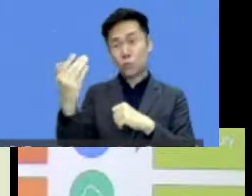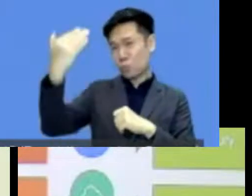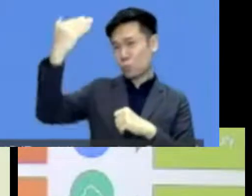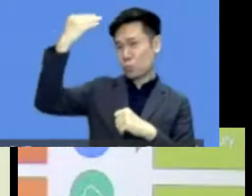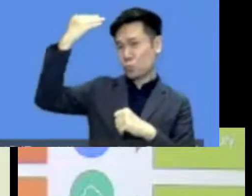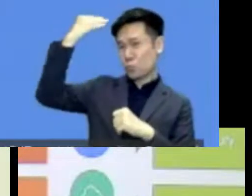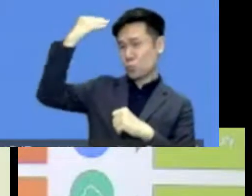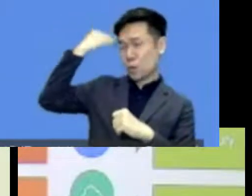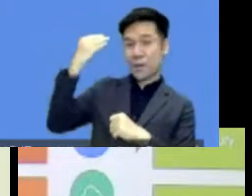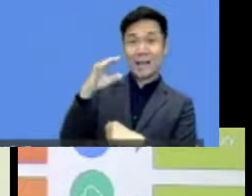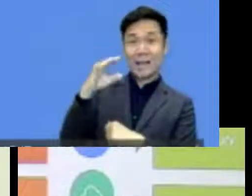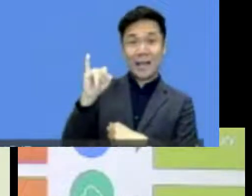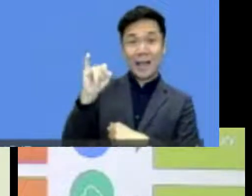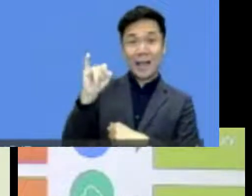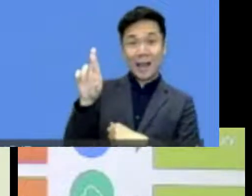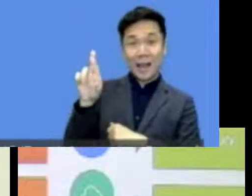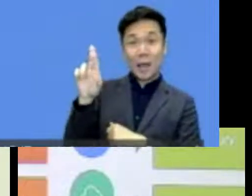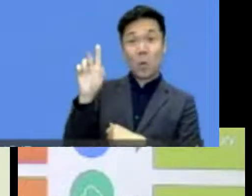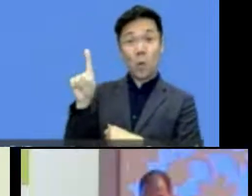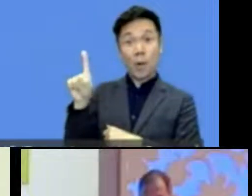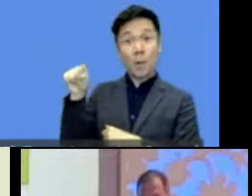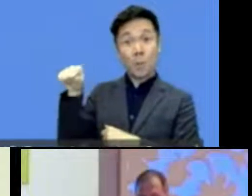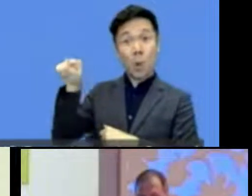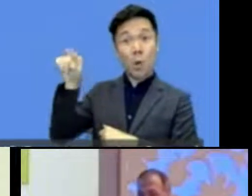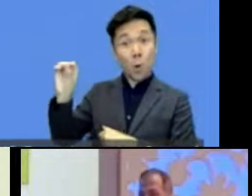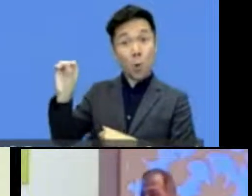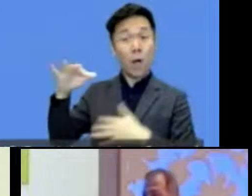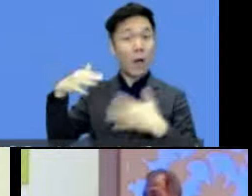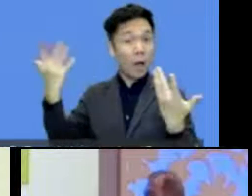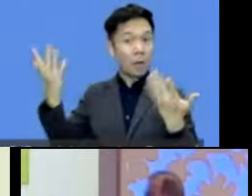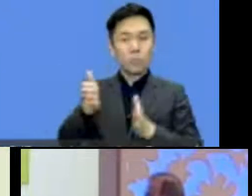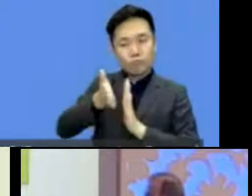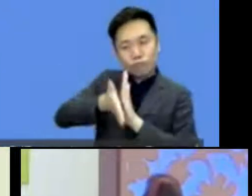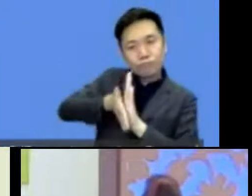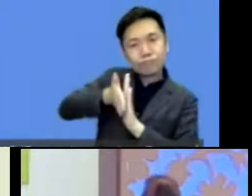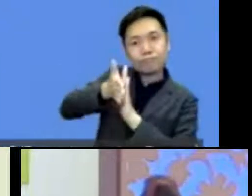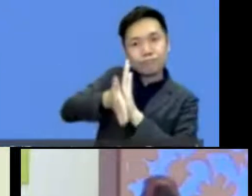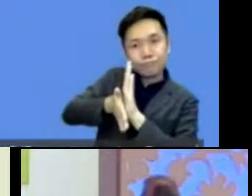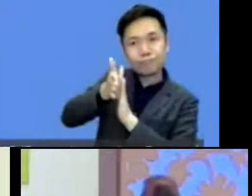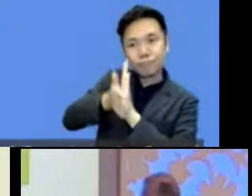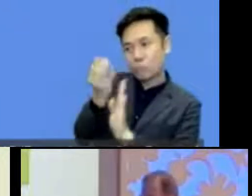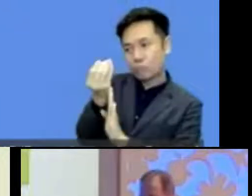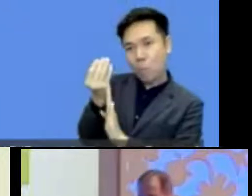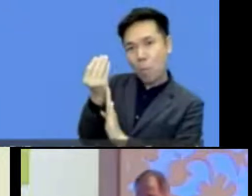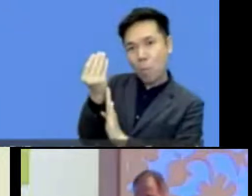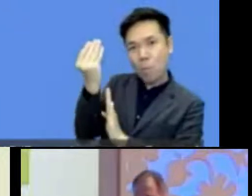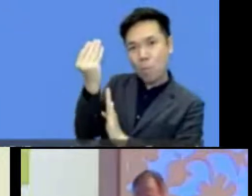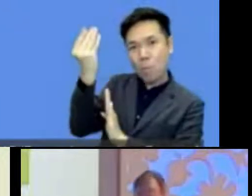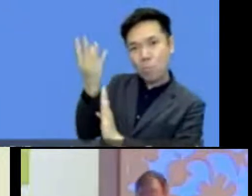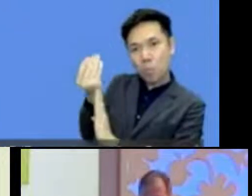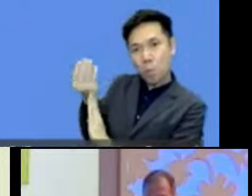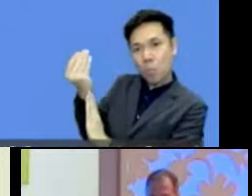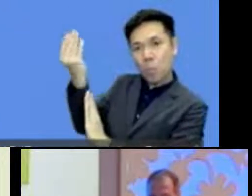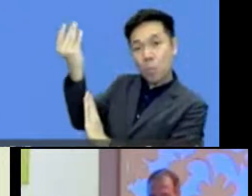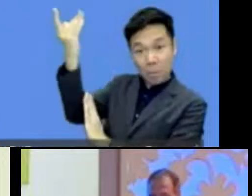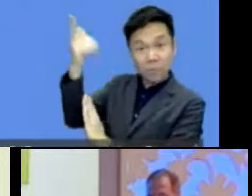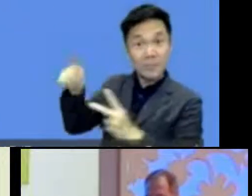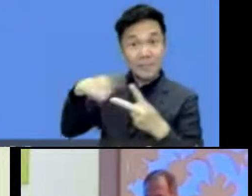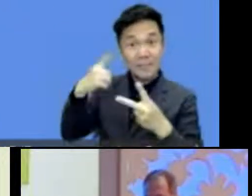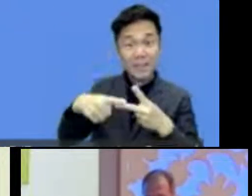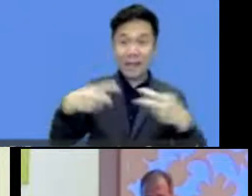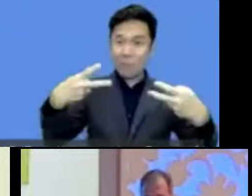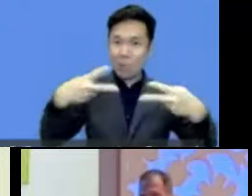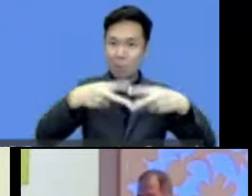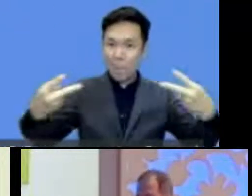led by mechanical inventions, starting from steam engine. And the second industrial revolution was more of electrical,